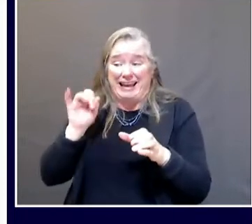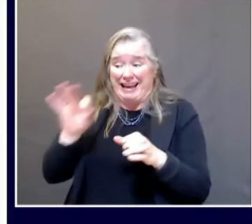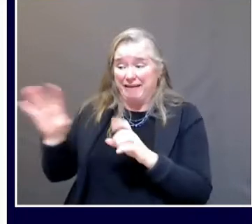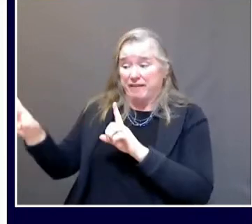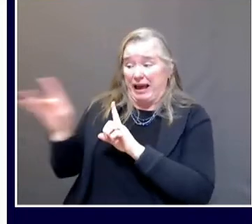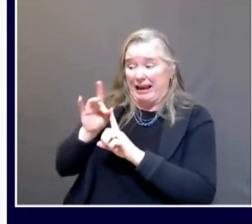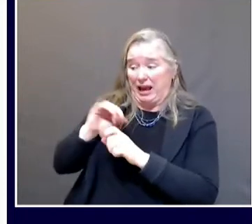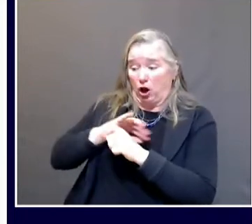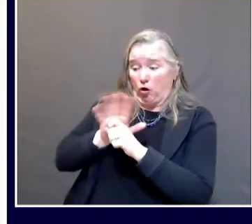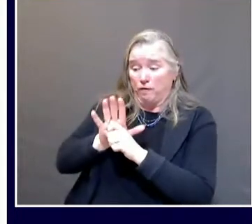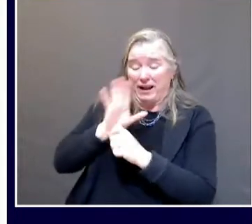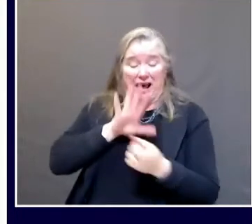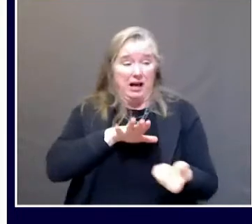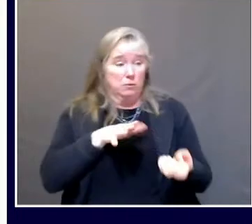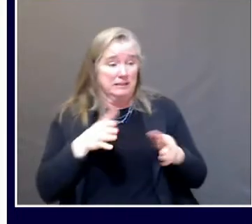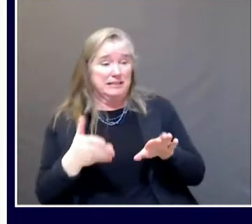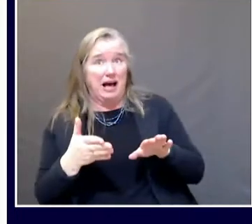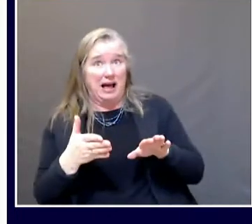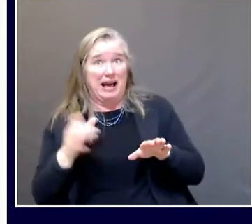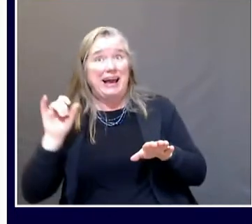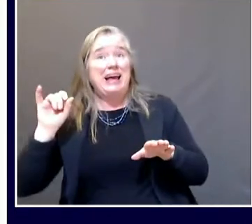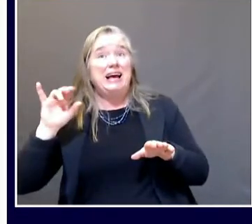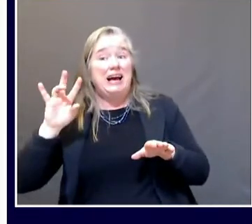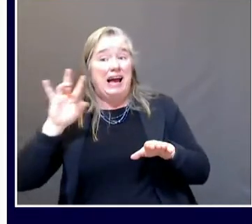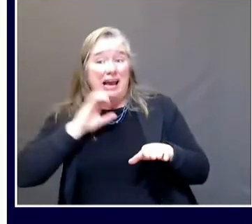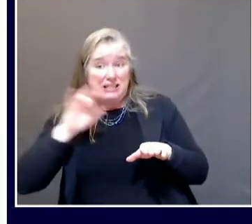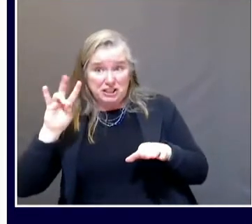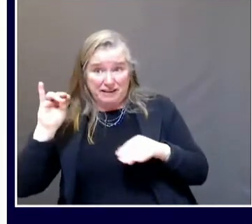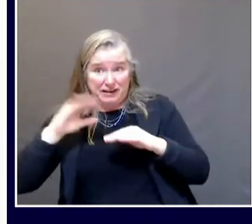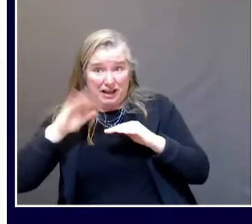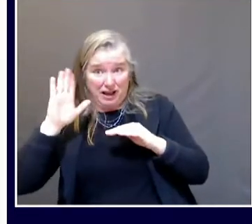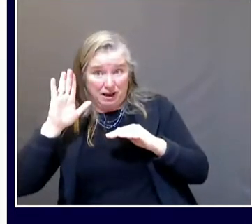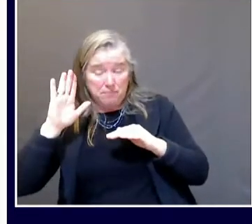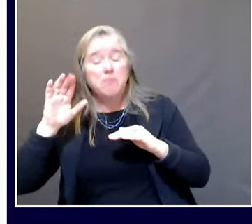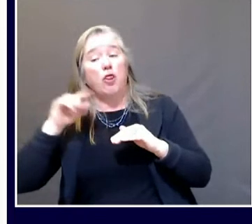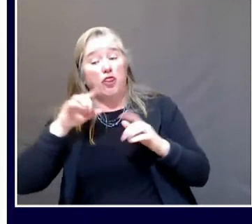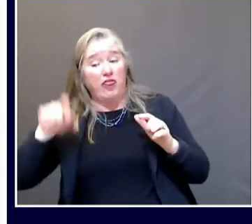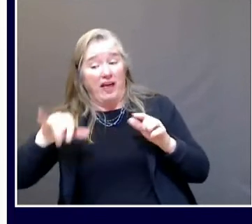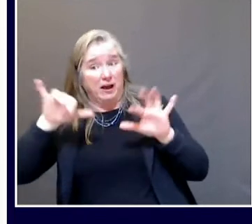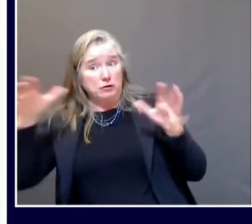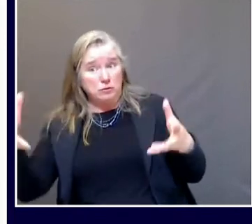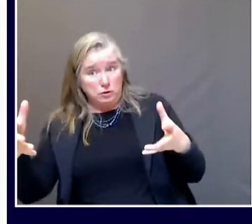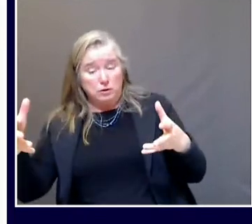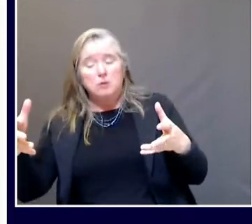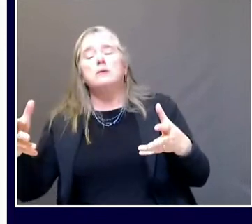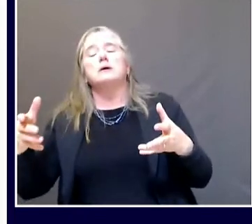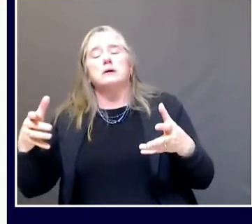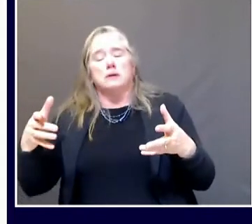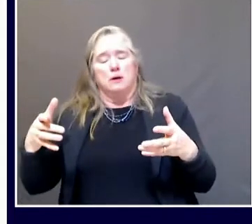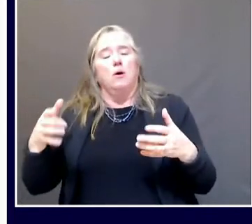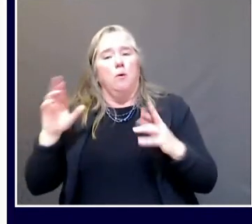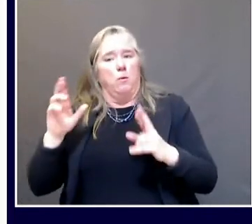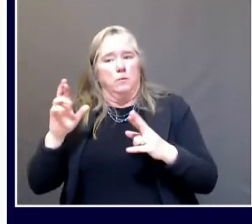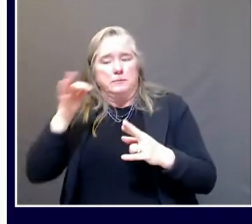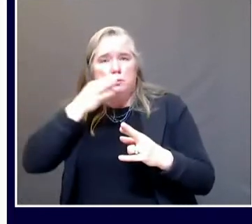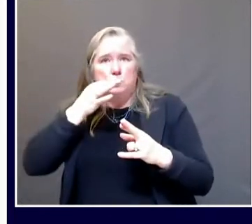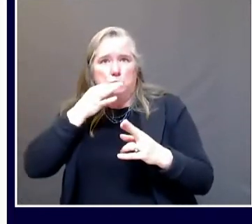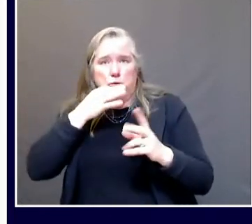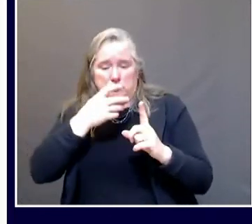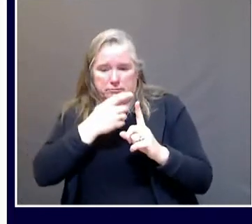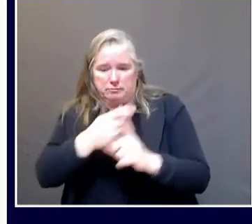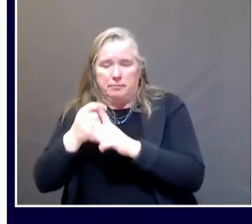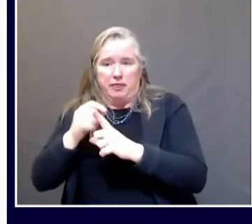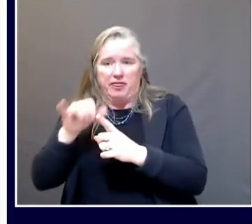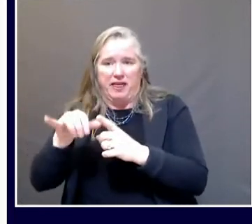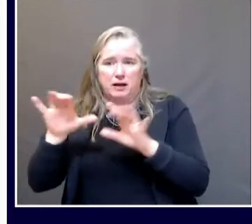medical conditions. So hopefully beginning next week, again, supply permitting, we'll be able to start vaccinating Maine people age